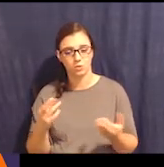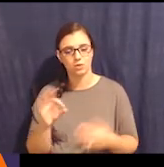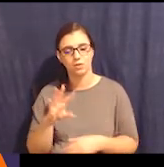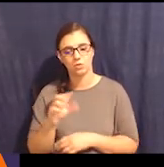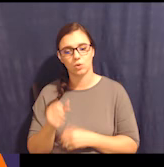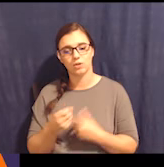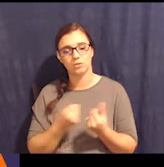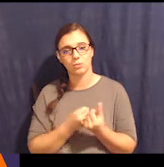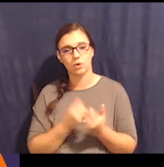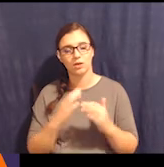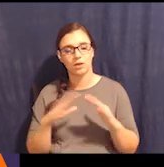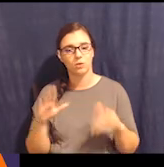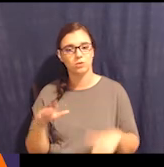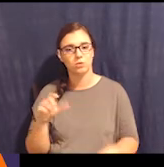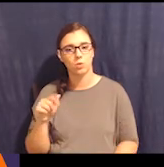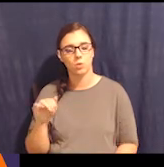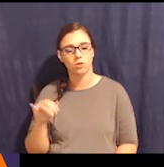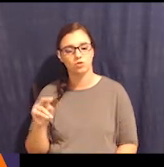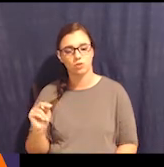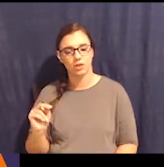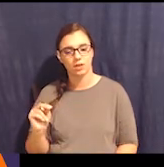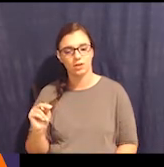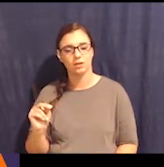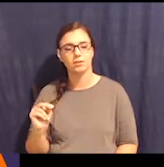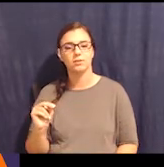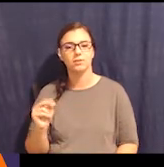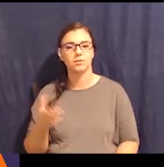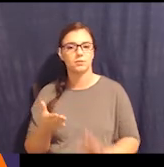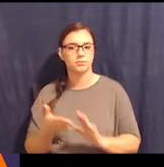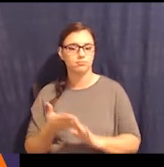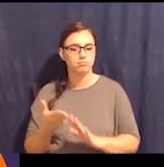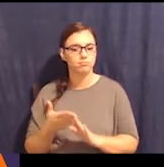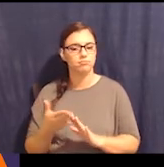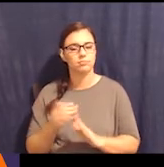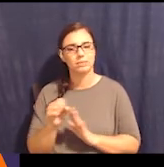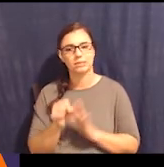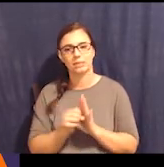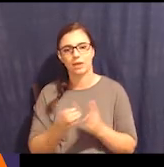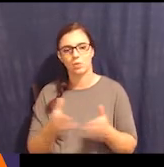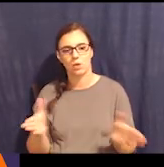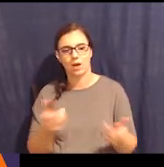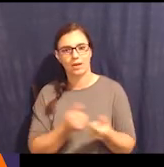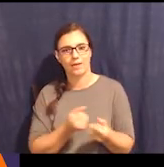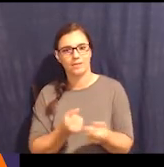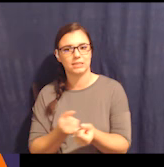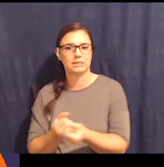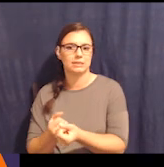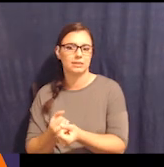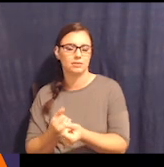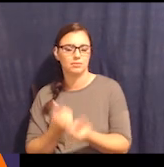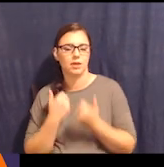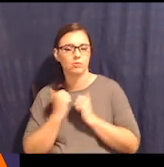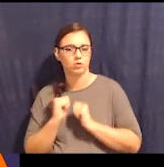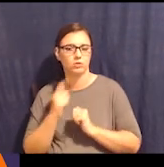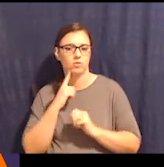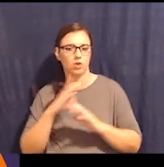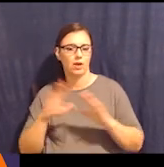organizes statewide advocacy efforts for housing advocates. And they have a website at